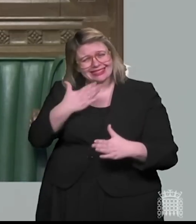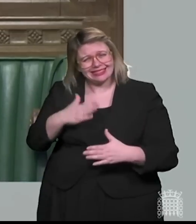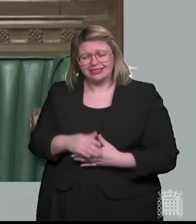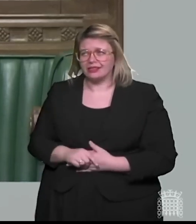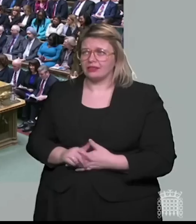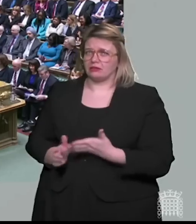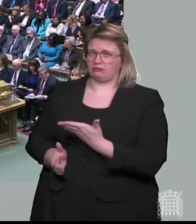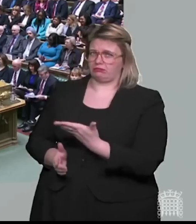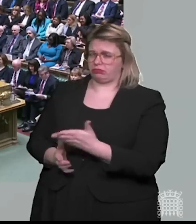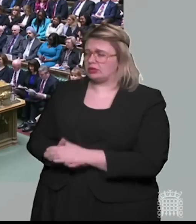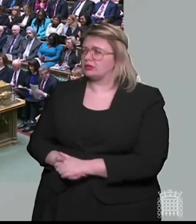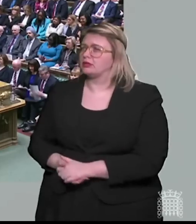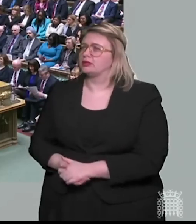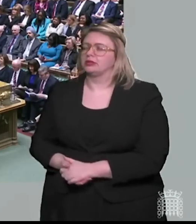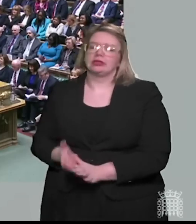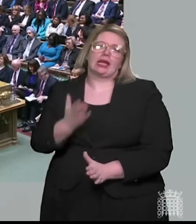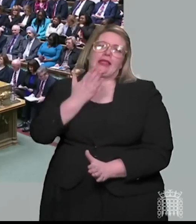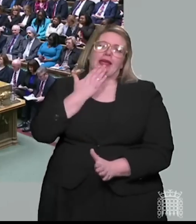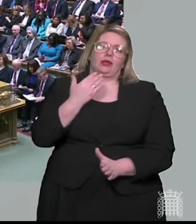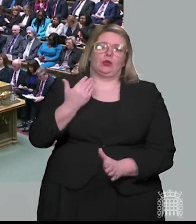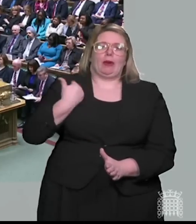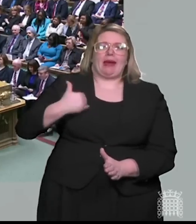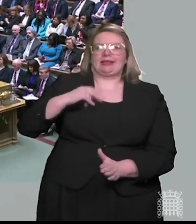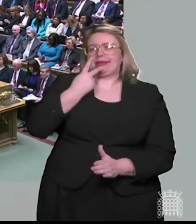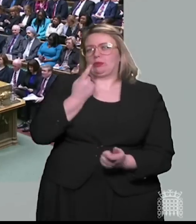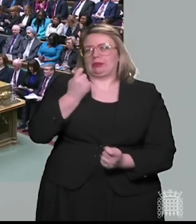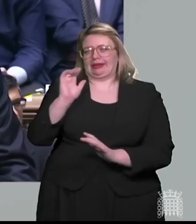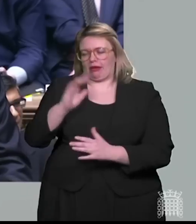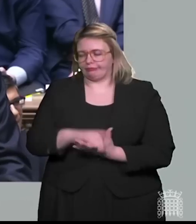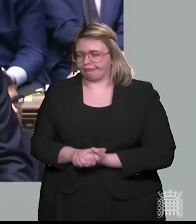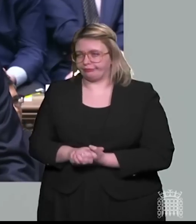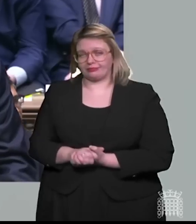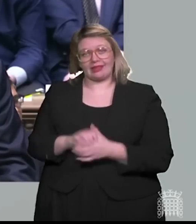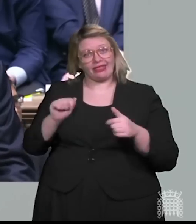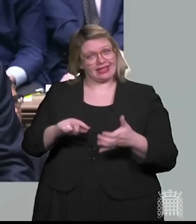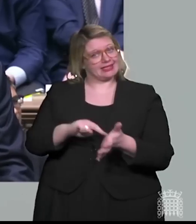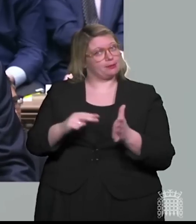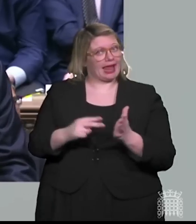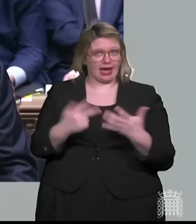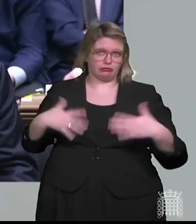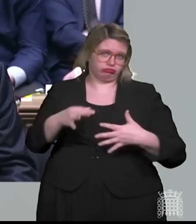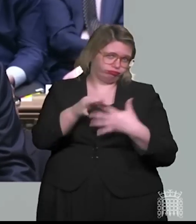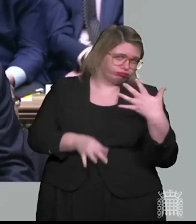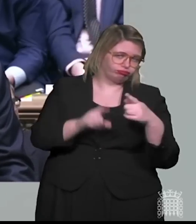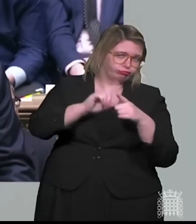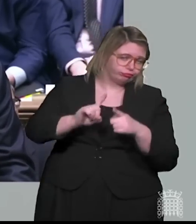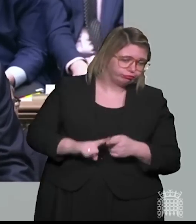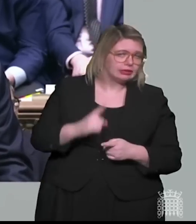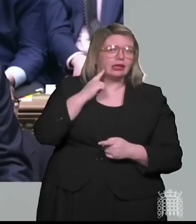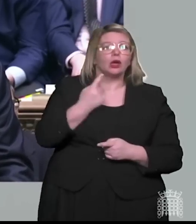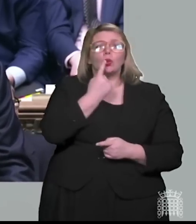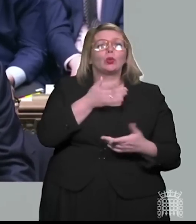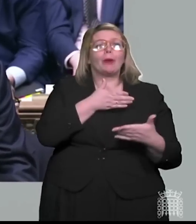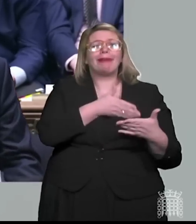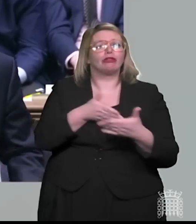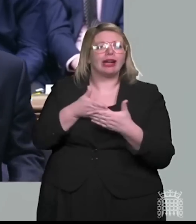of the Exchequer. Thank you, Madam Deputy Speaker. This is a comprehensive plan to remove the barriers to work facing those